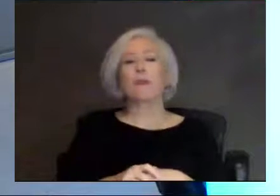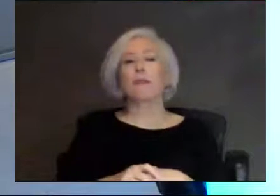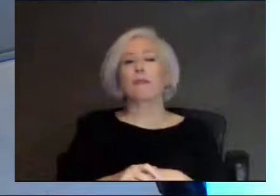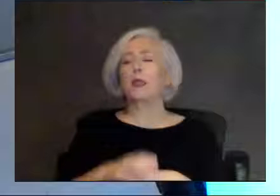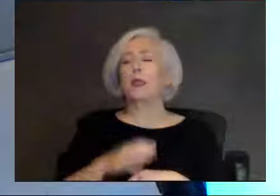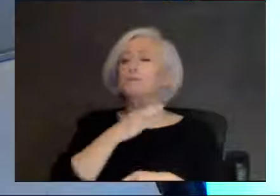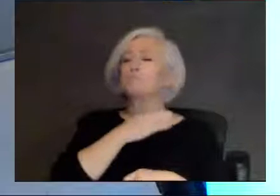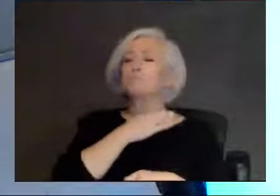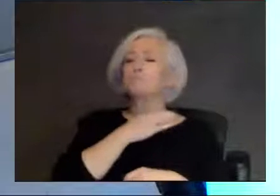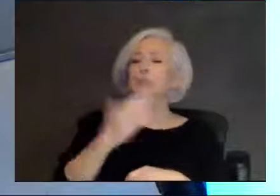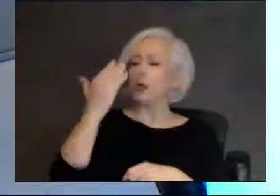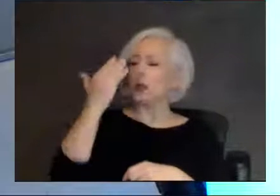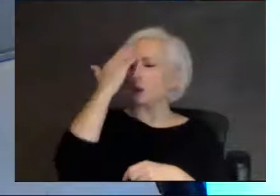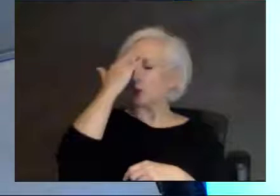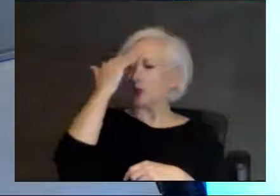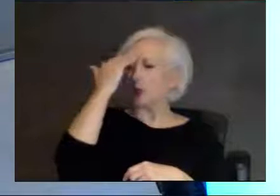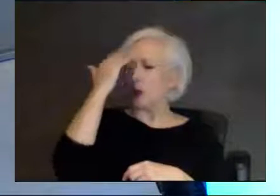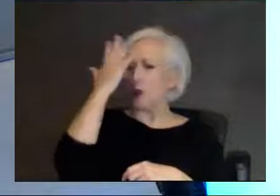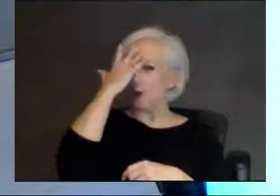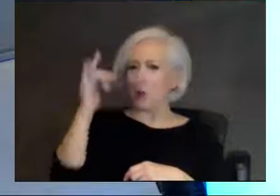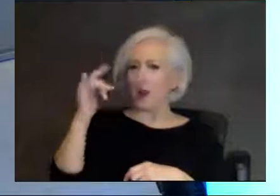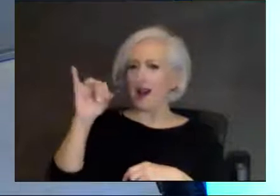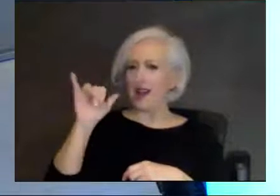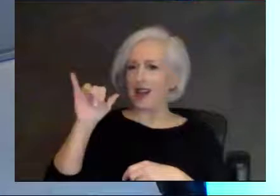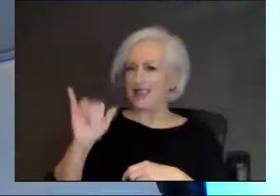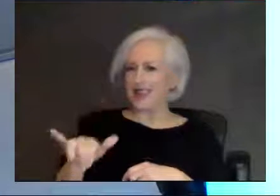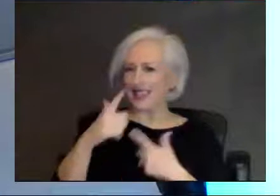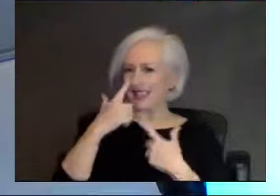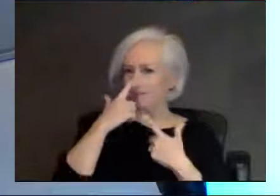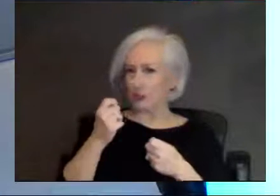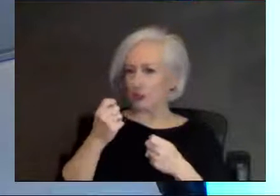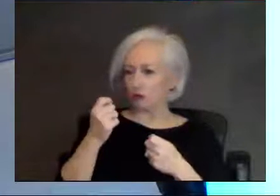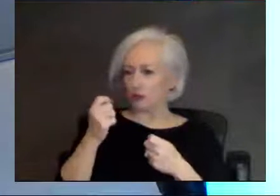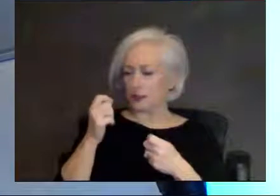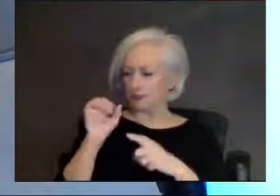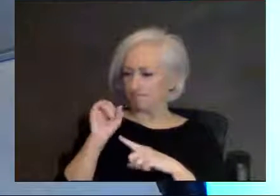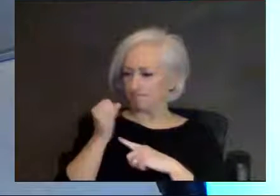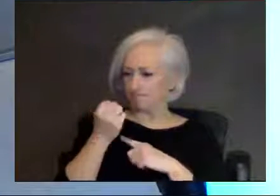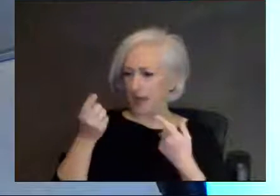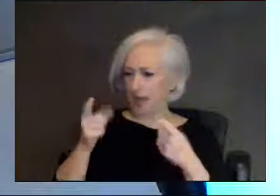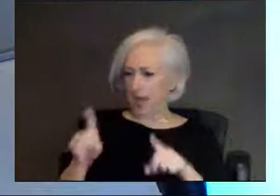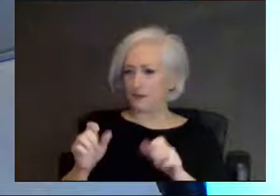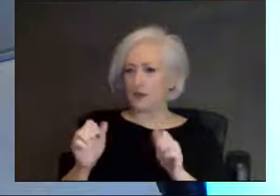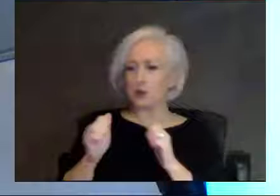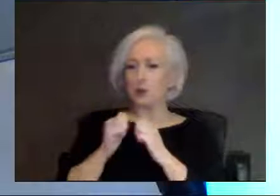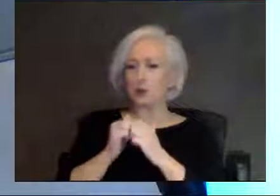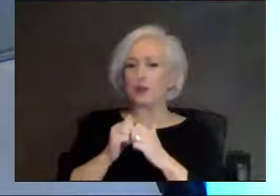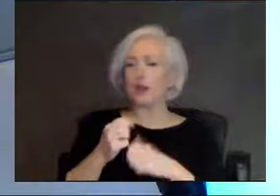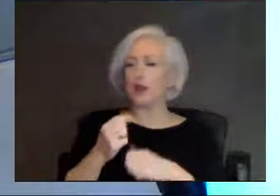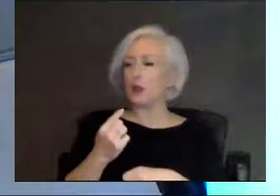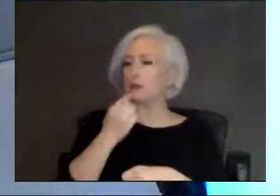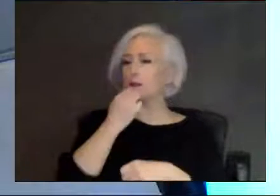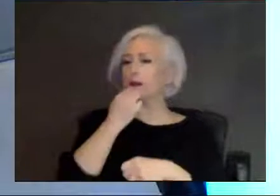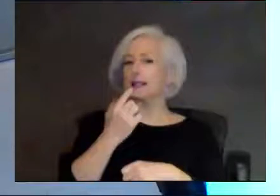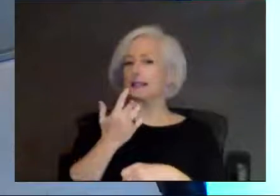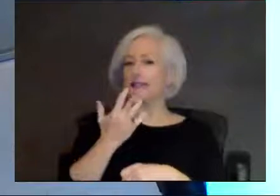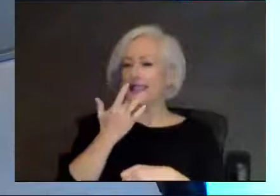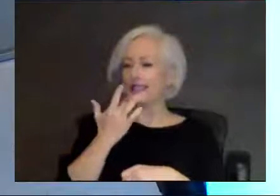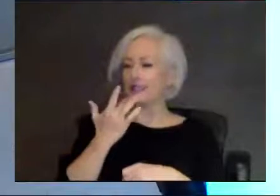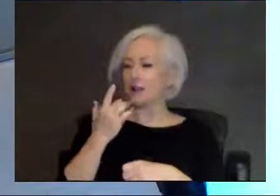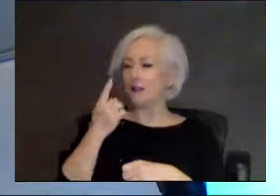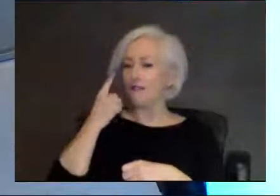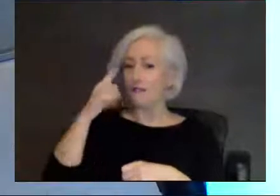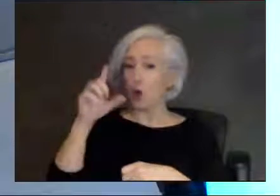this phenomenon of bitter taste seems to be happening with colon cancer patients and, say,